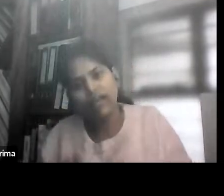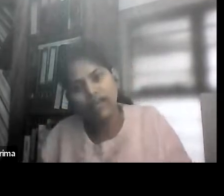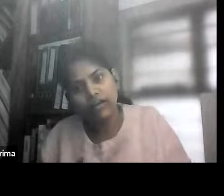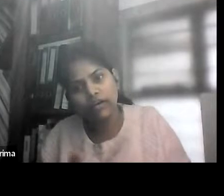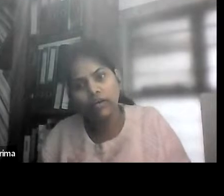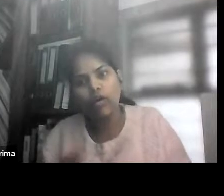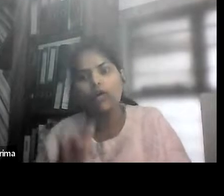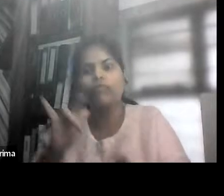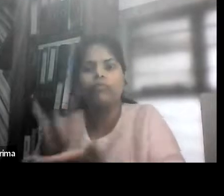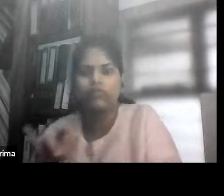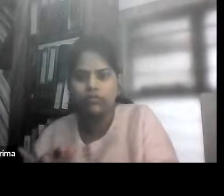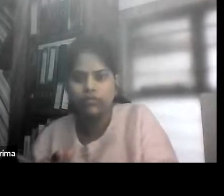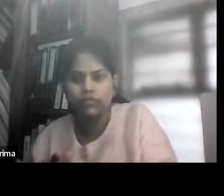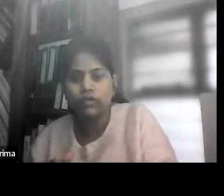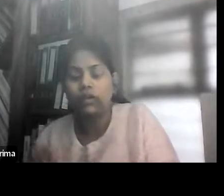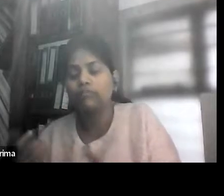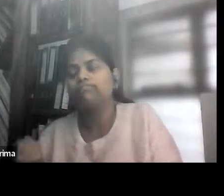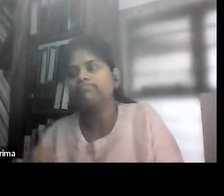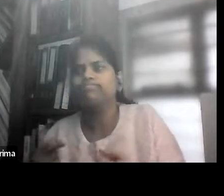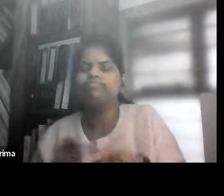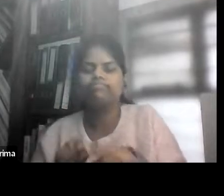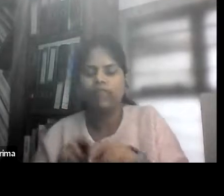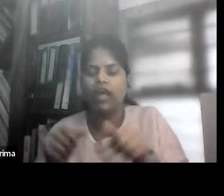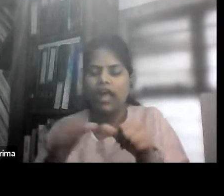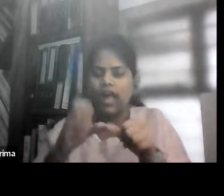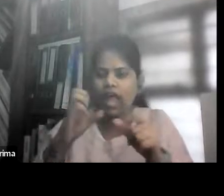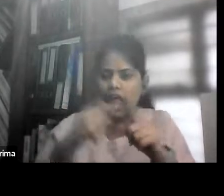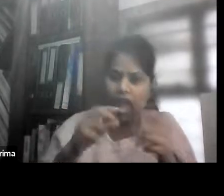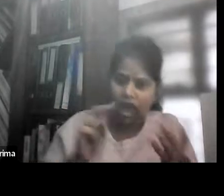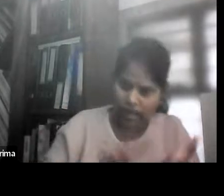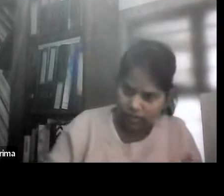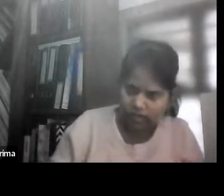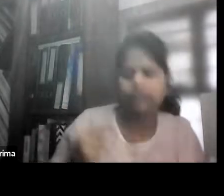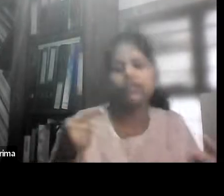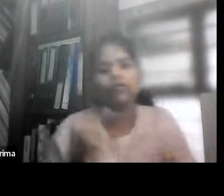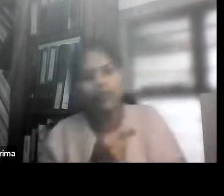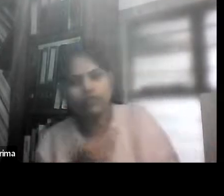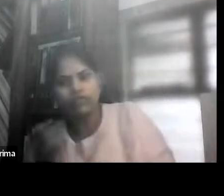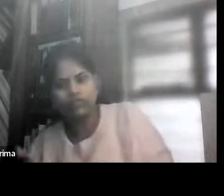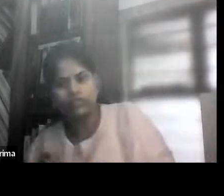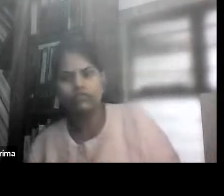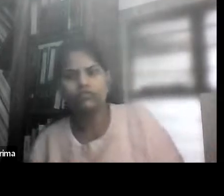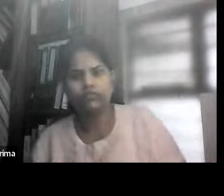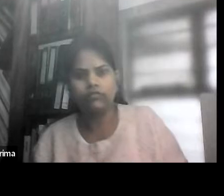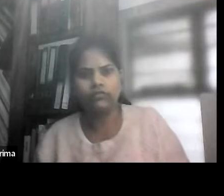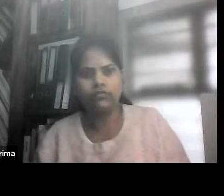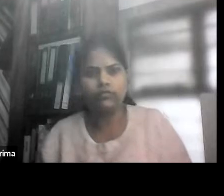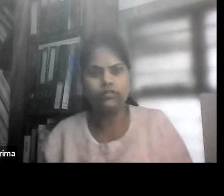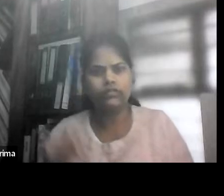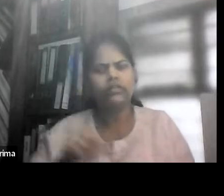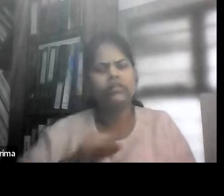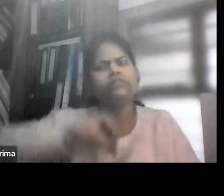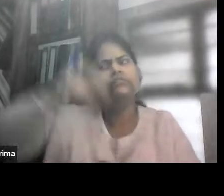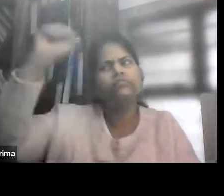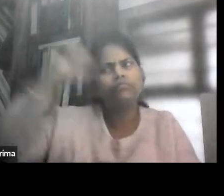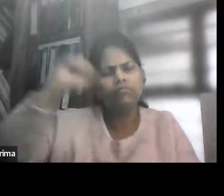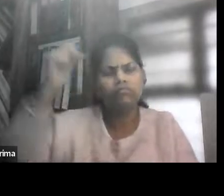action. And, it is in this broadest sense where active